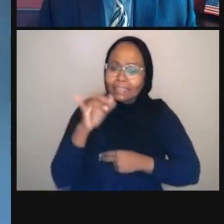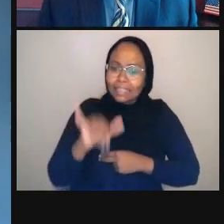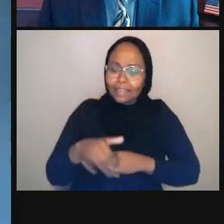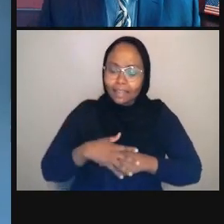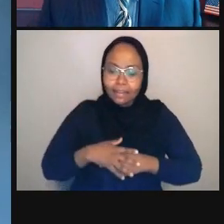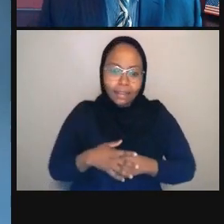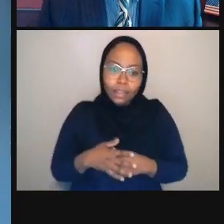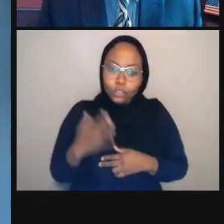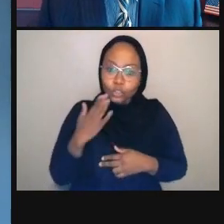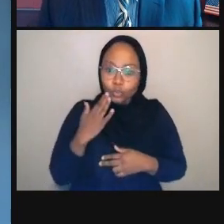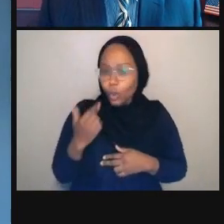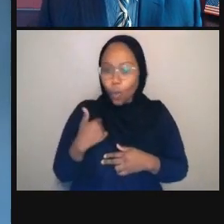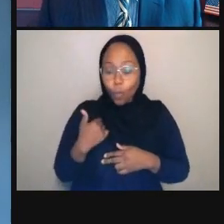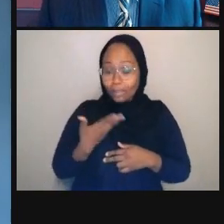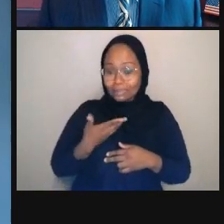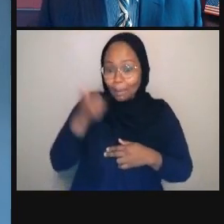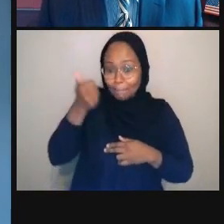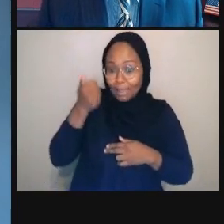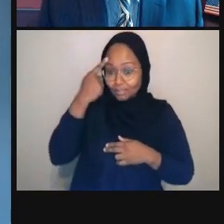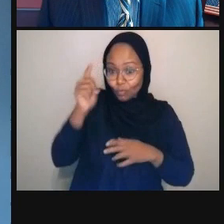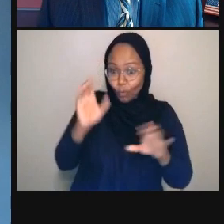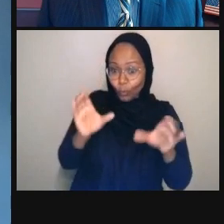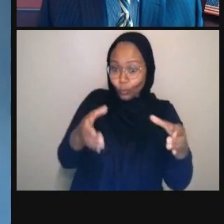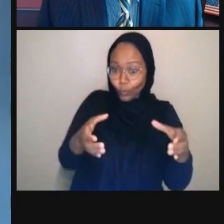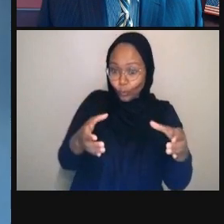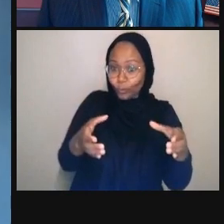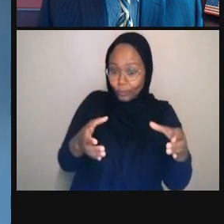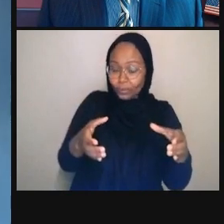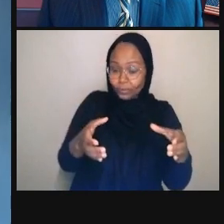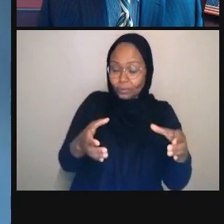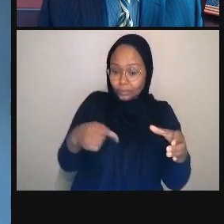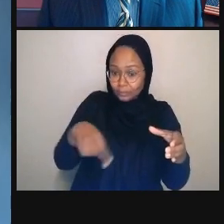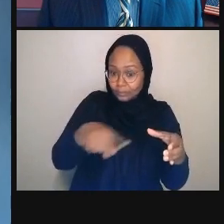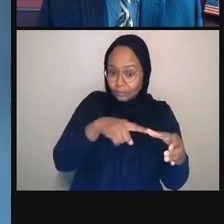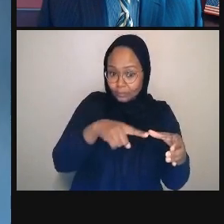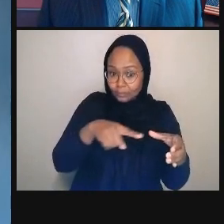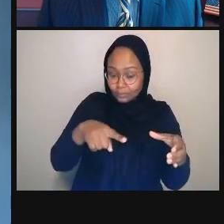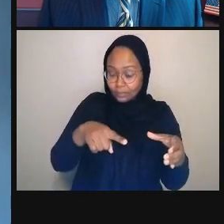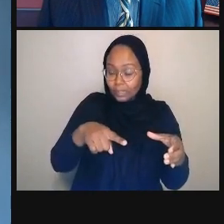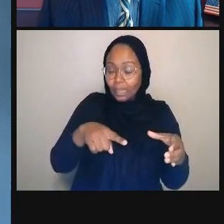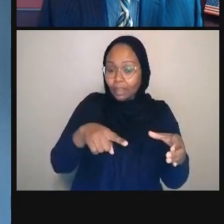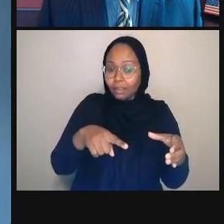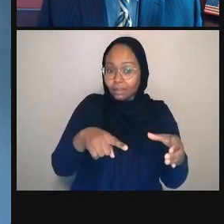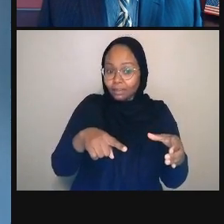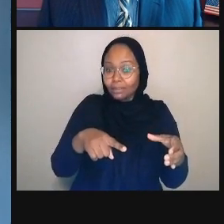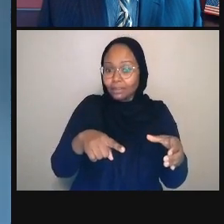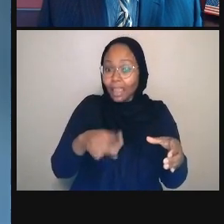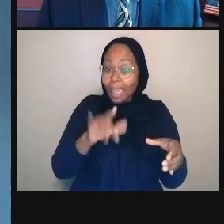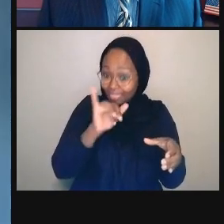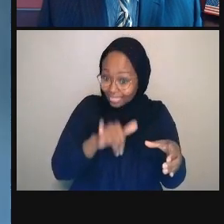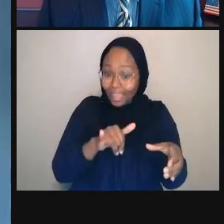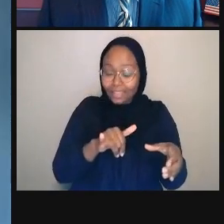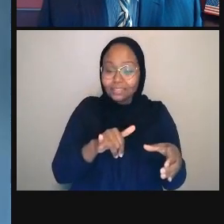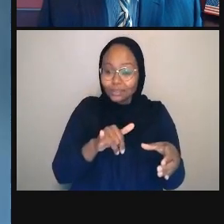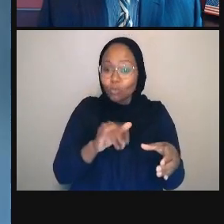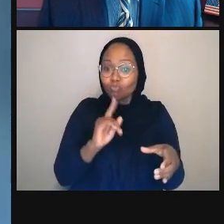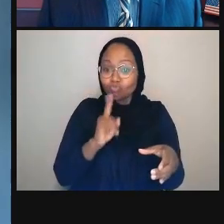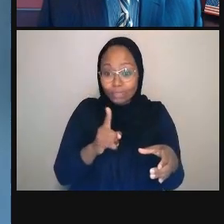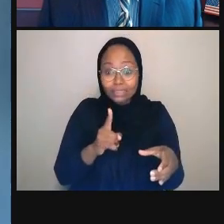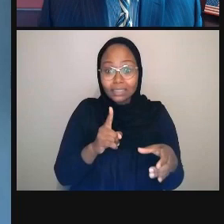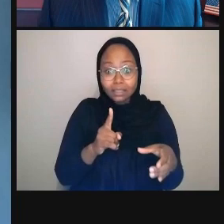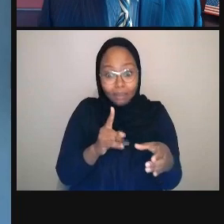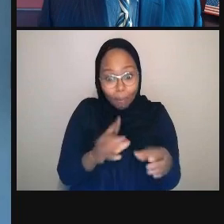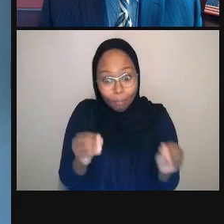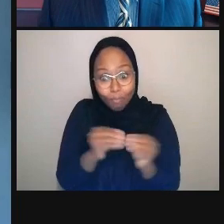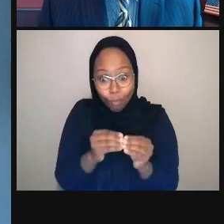the idea that, you know, what's best for the group and in many cases supersedes what's best for the individual choice